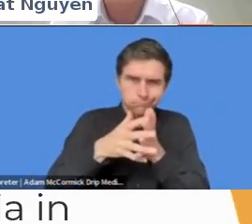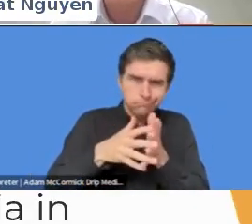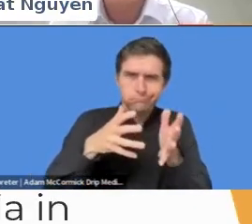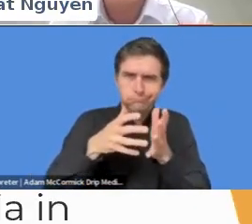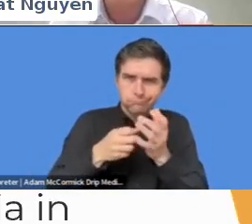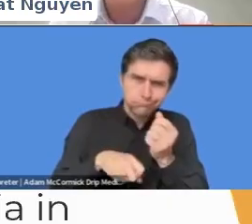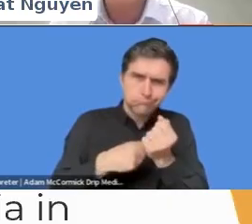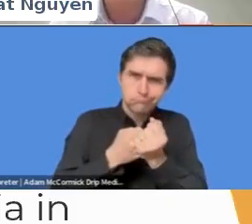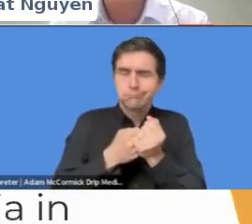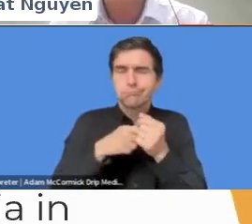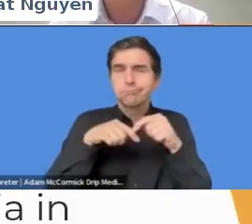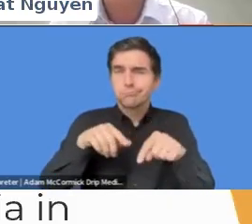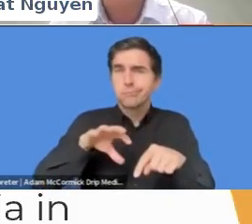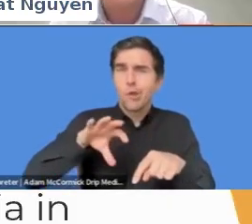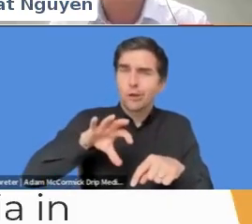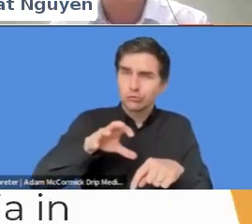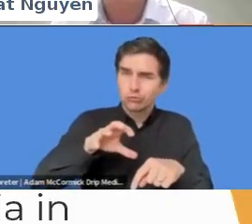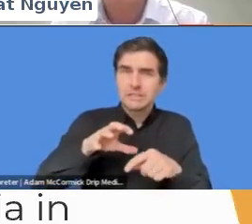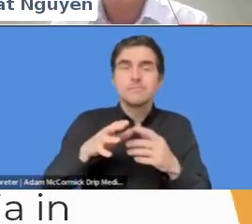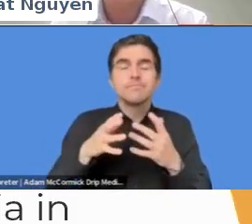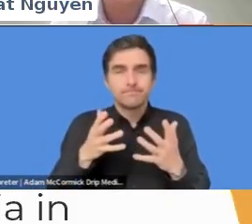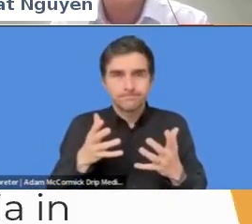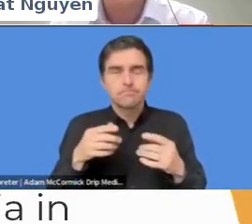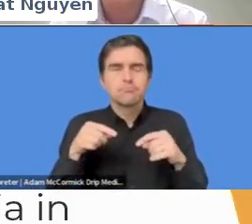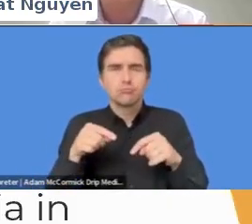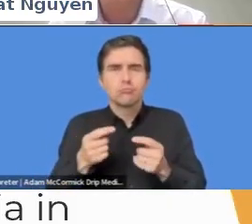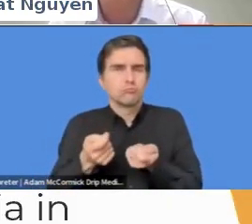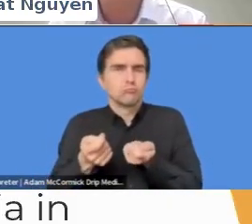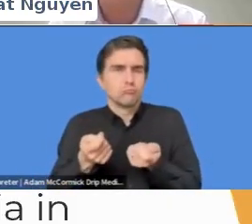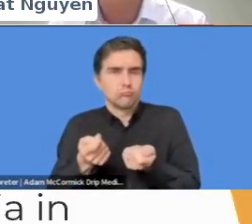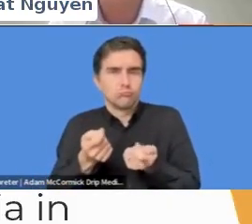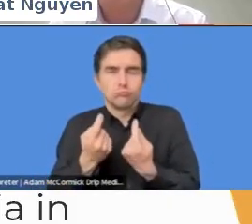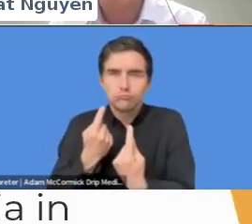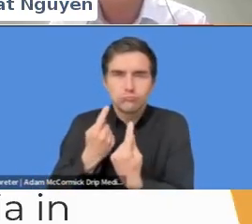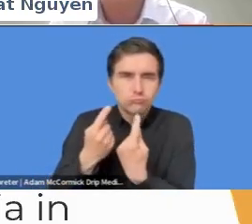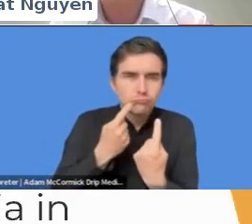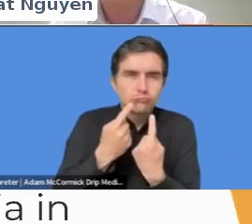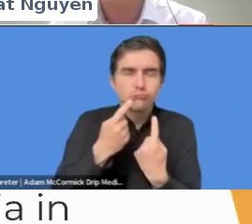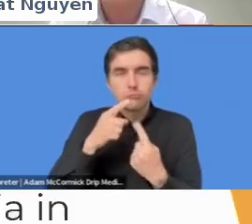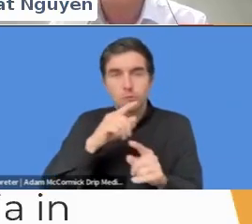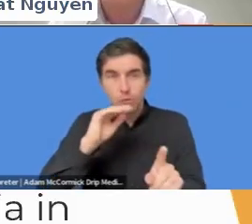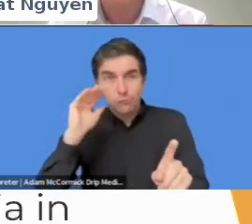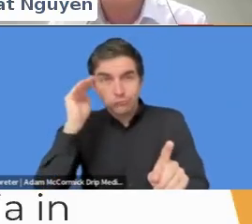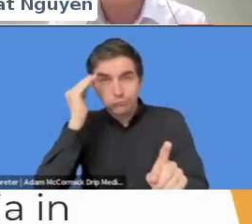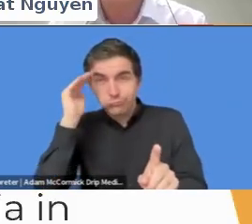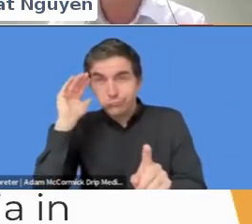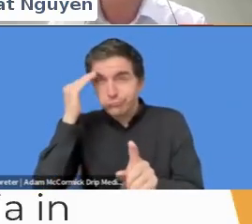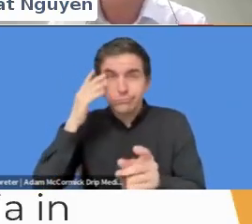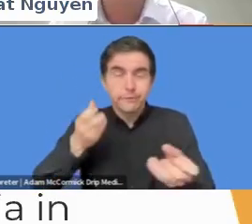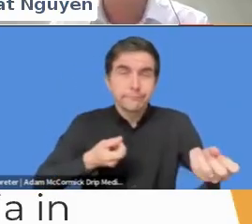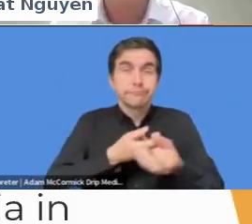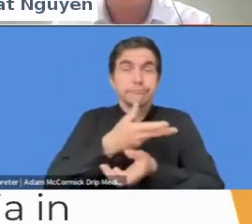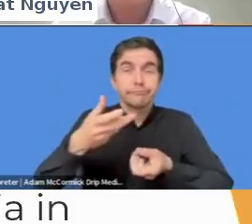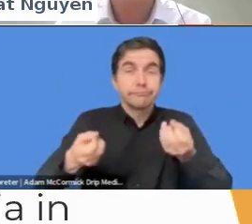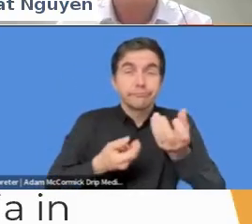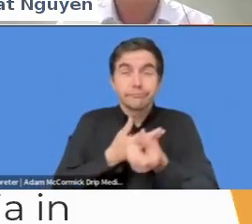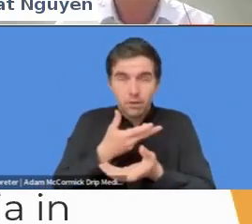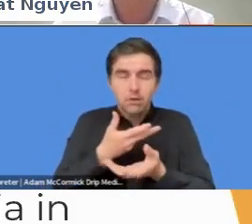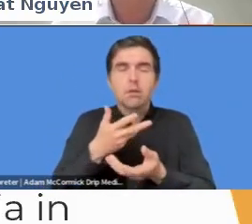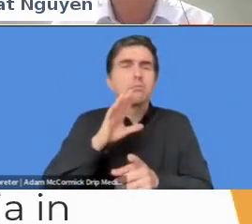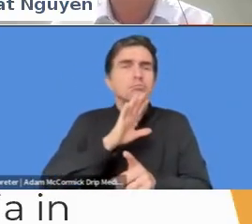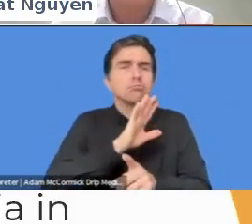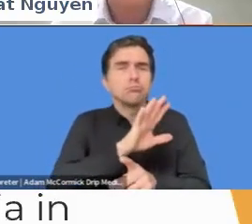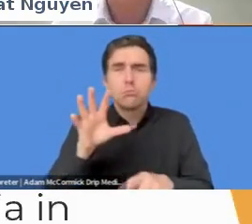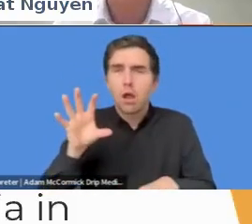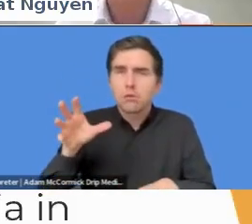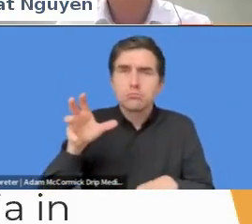research, capacity building, and promoting inclusive social protections. So welcome you all to this